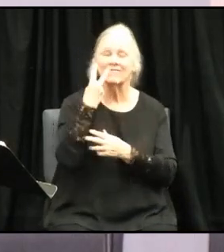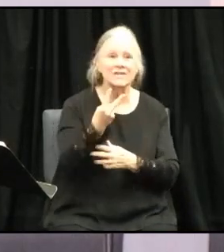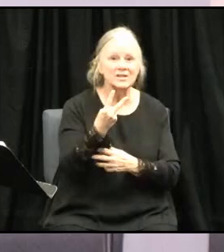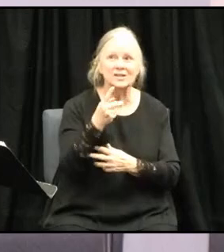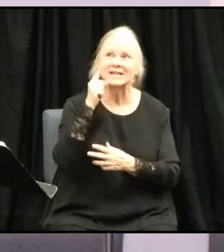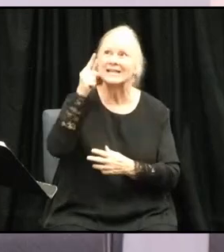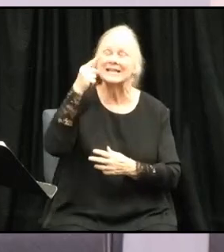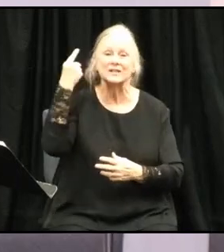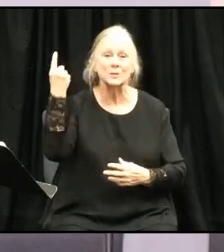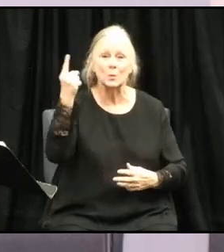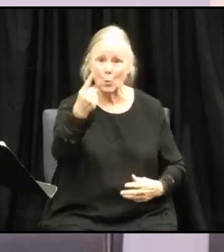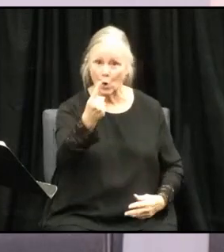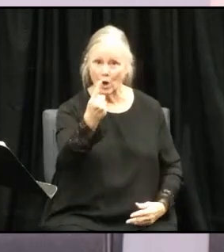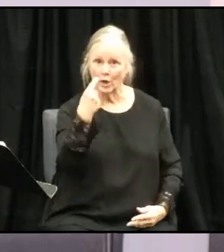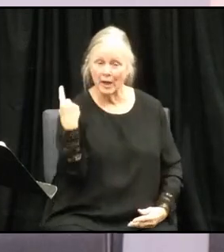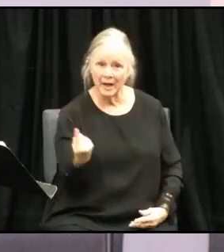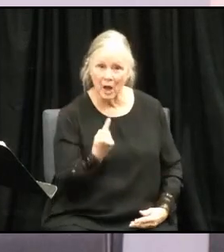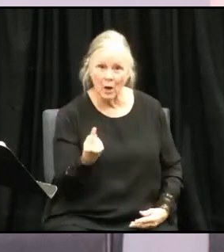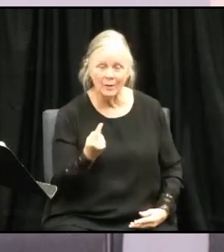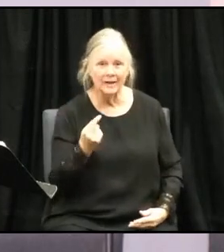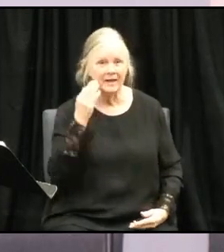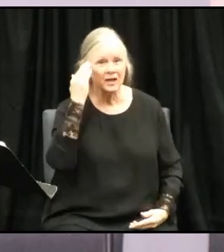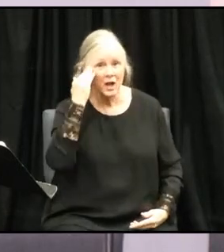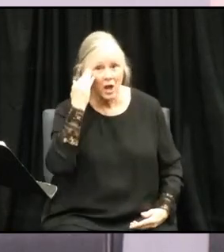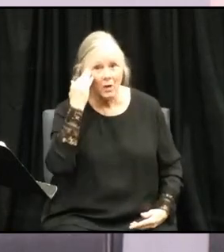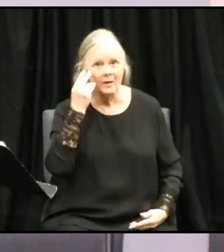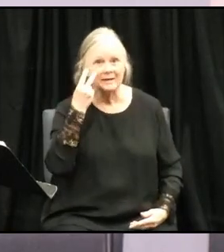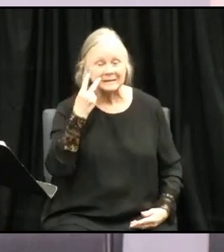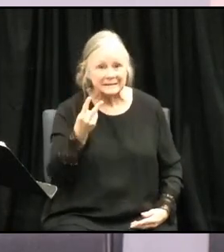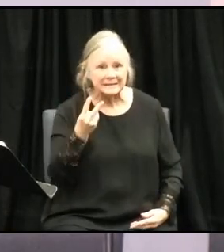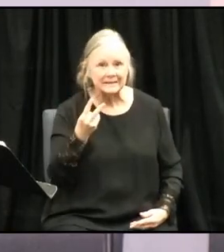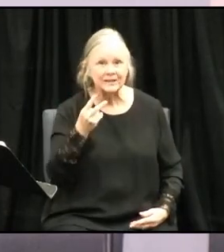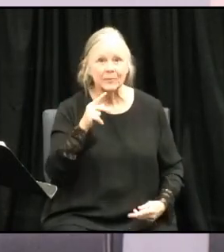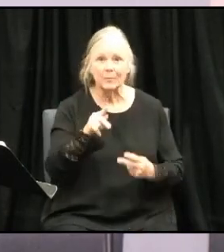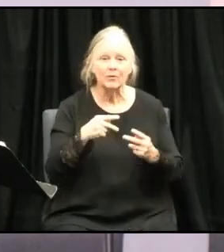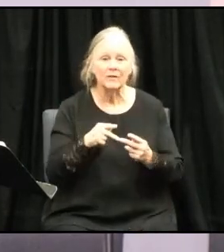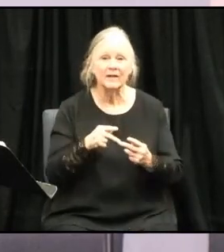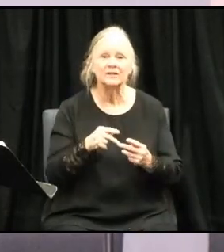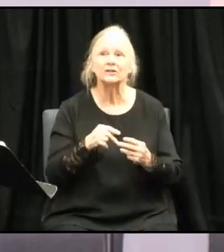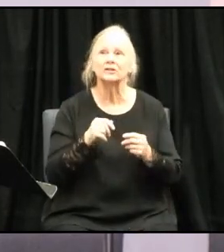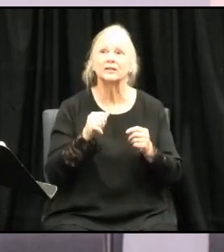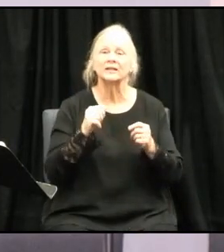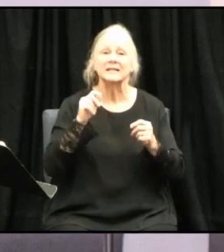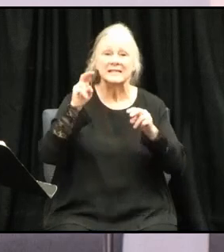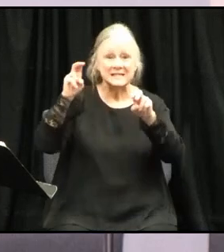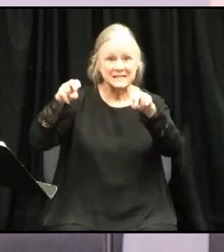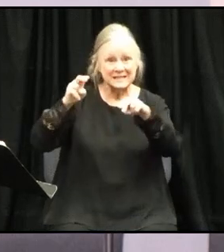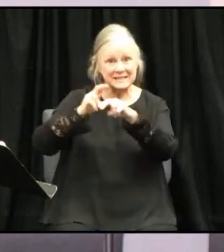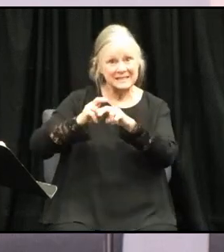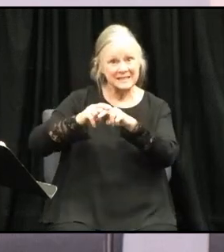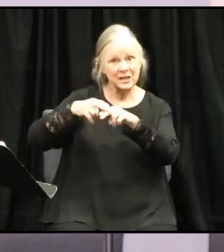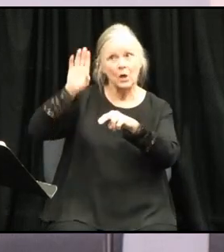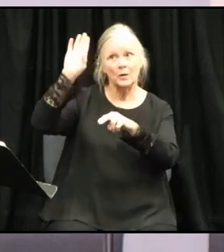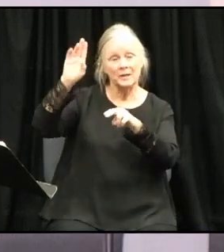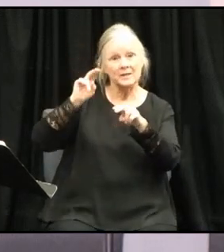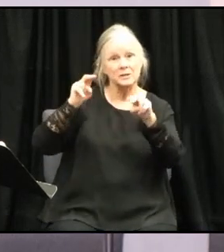only, all-knowing, all-seeing God in perfection who sits upon His one and only throne, and that is the truth